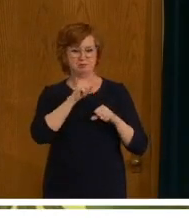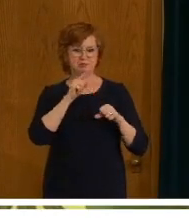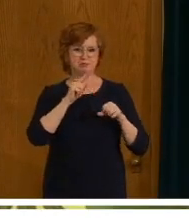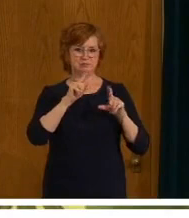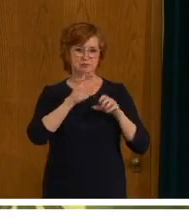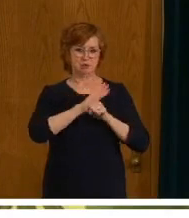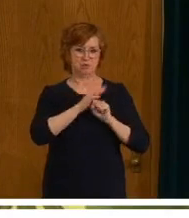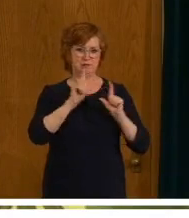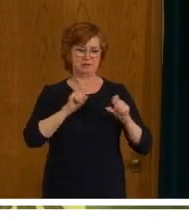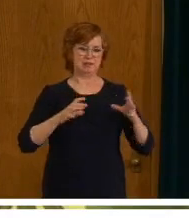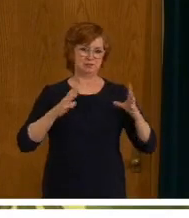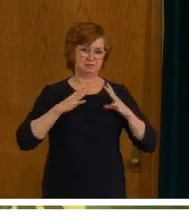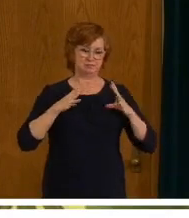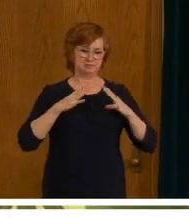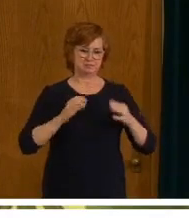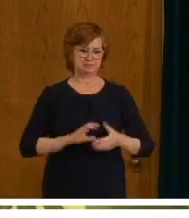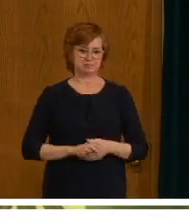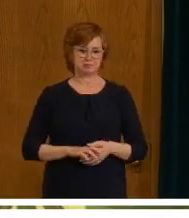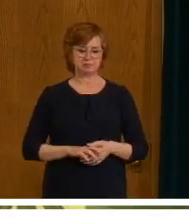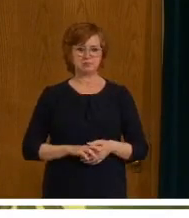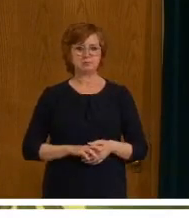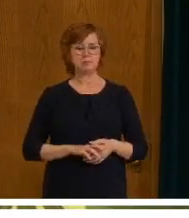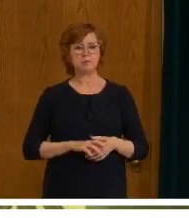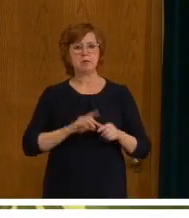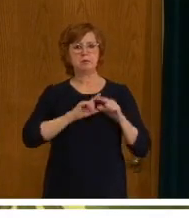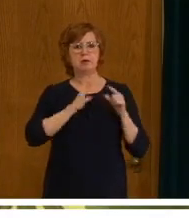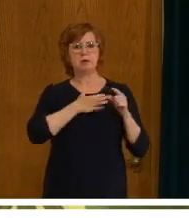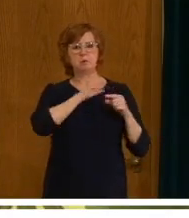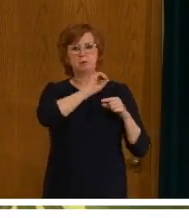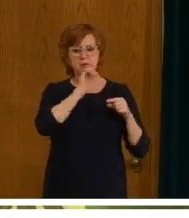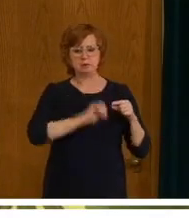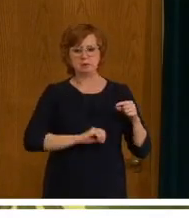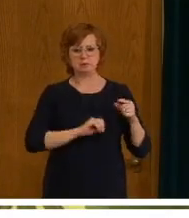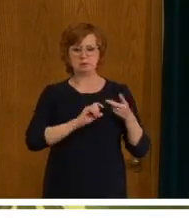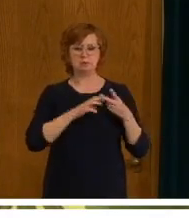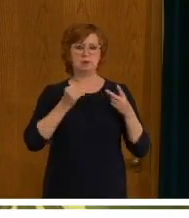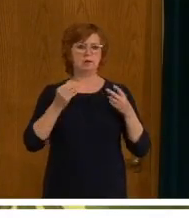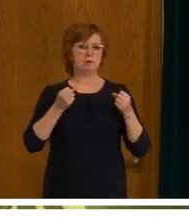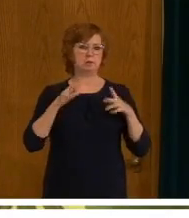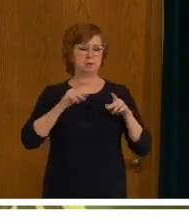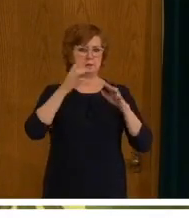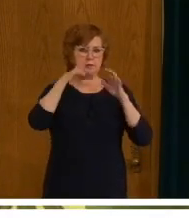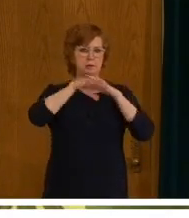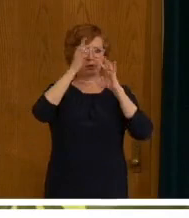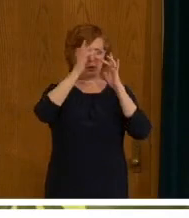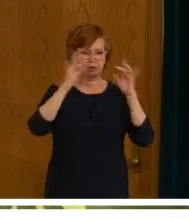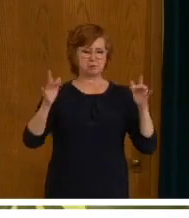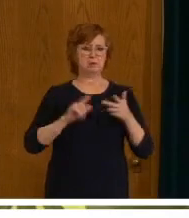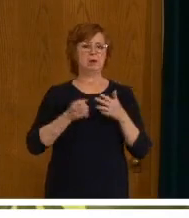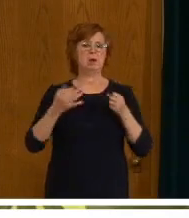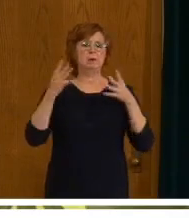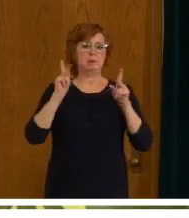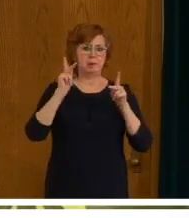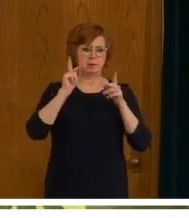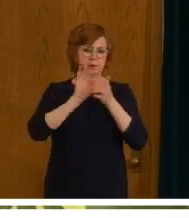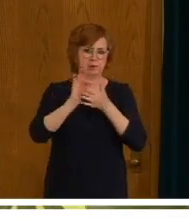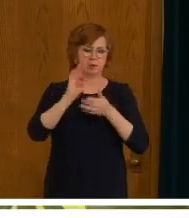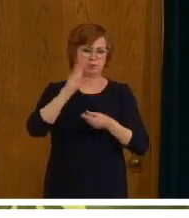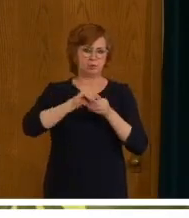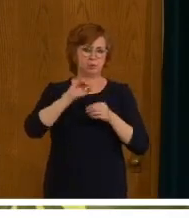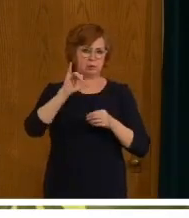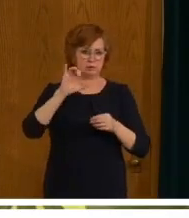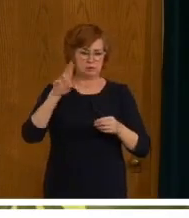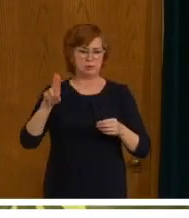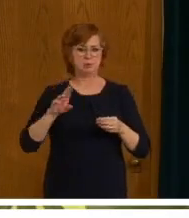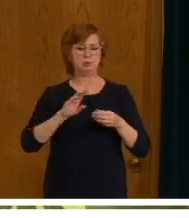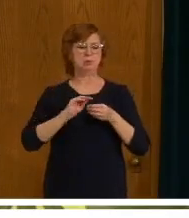the effective reproductive number, the amount of hospitalizations, ICU admissions, number of infections